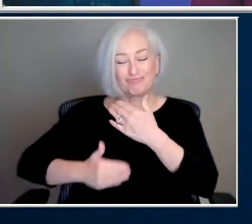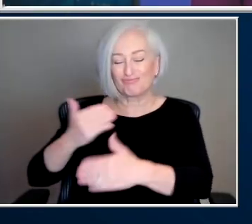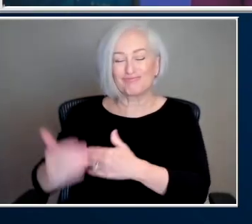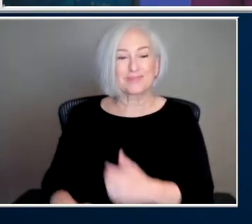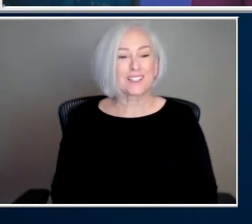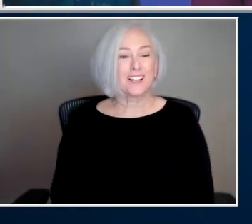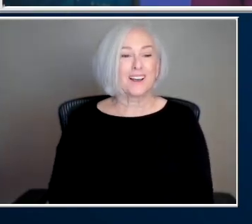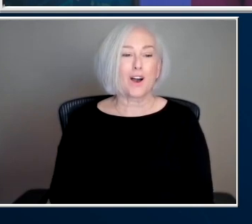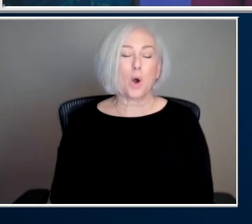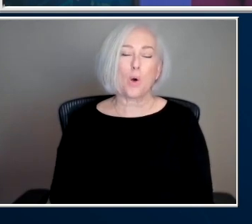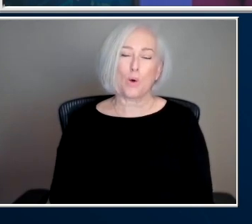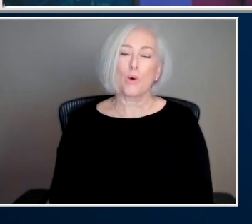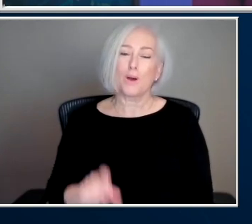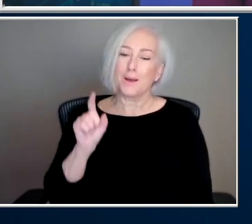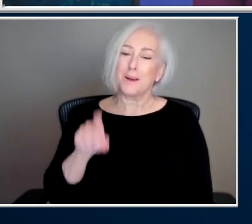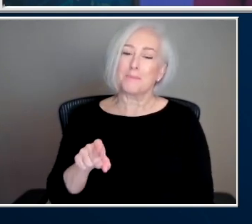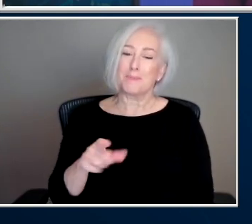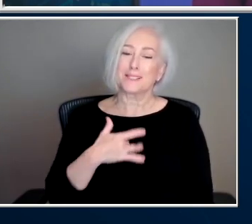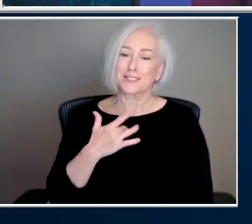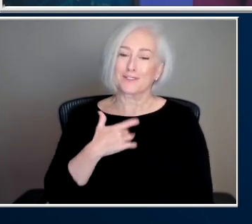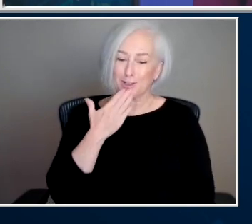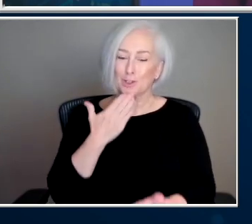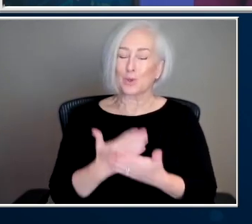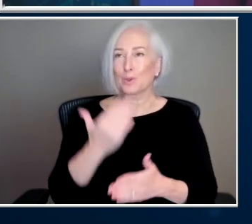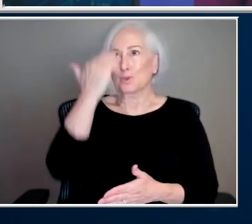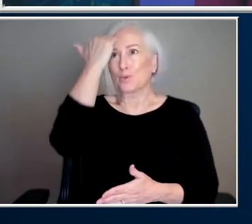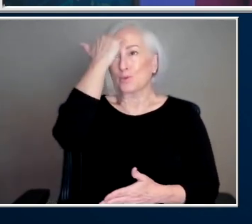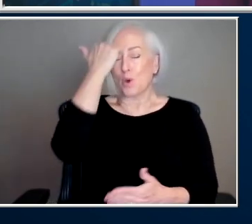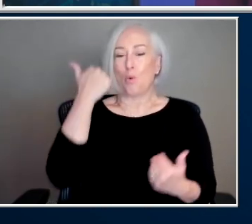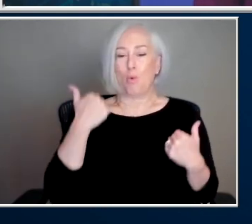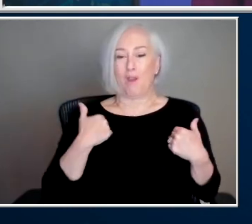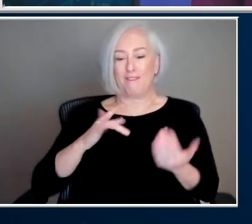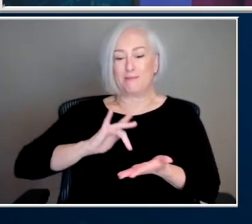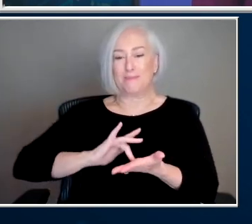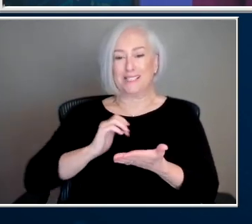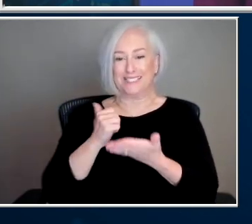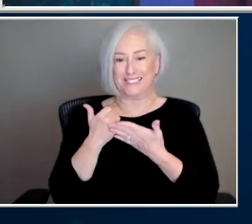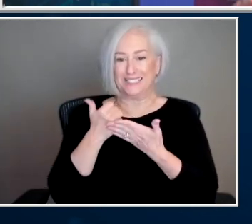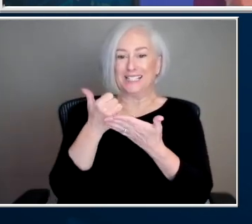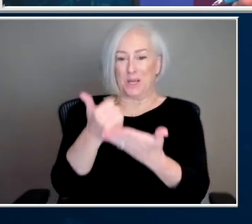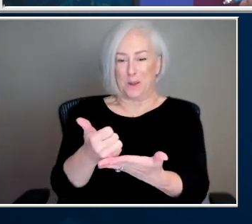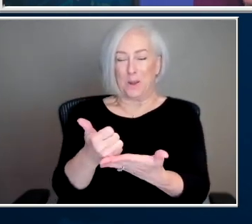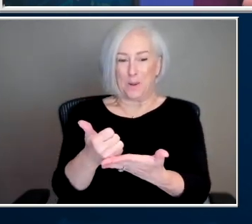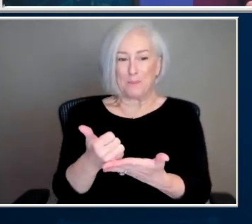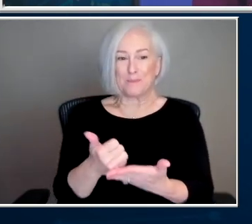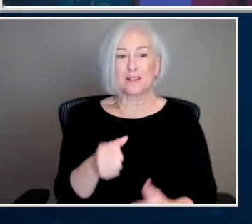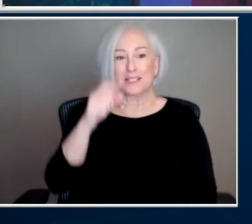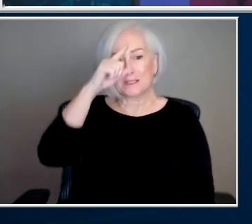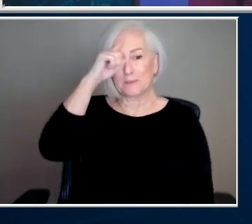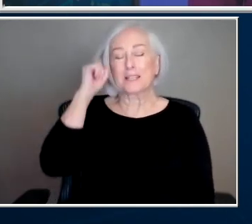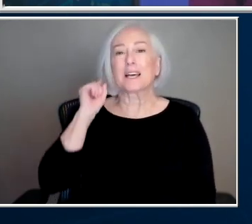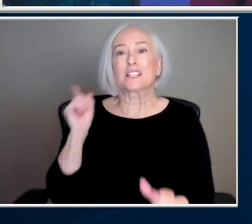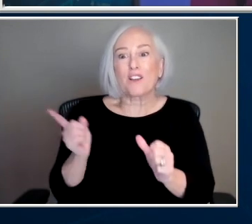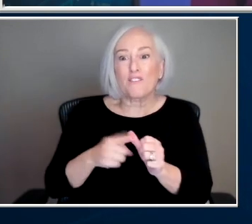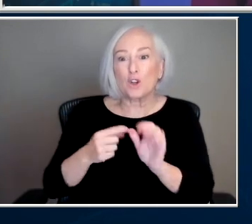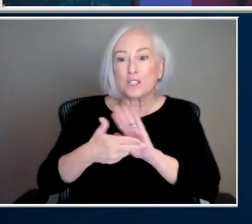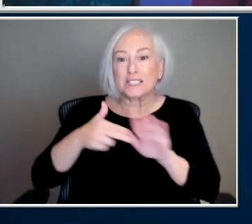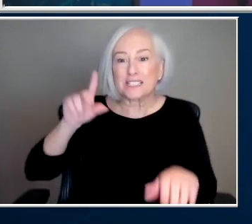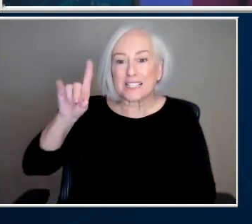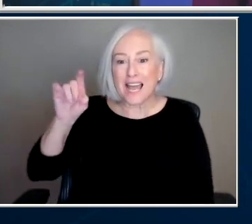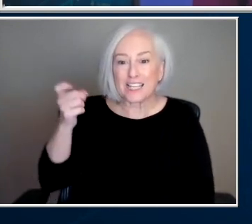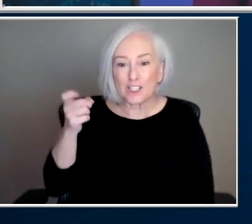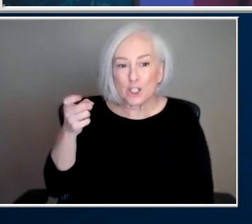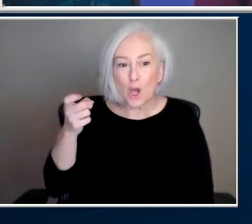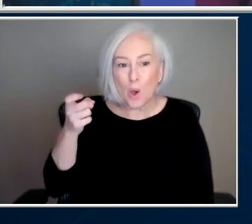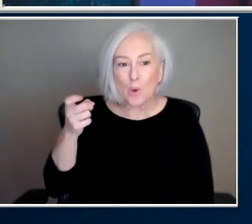though, to know that there's something you can take that helps, because when you're first diagnosed with this, I know from speaking with you, you